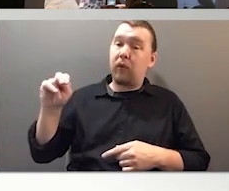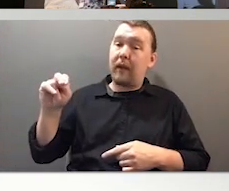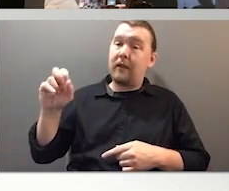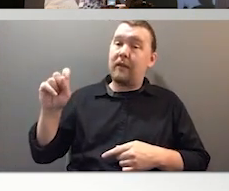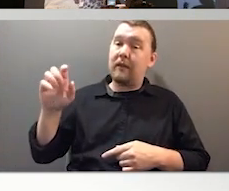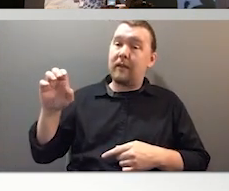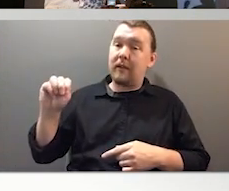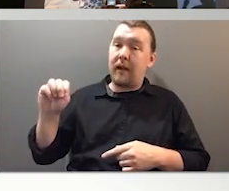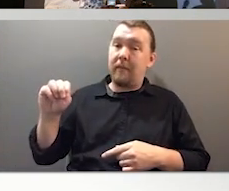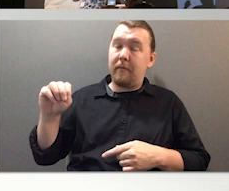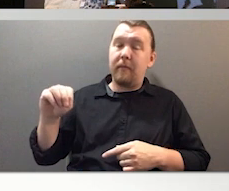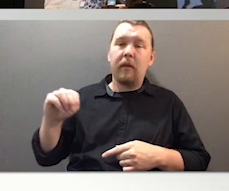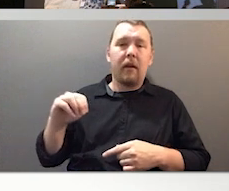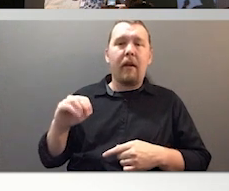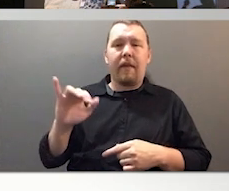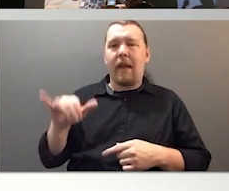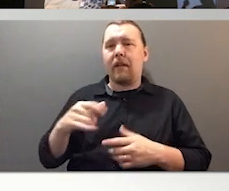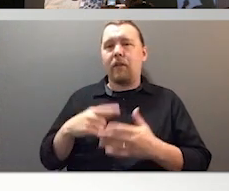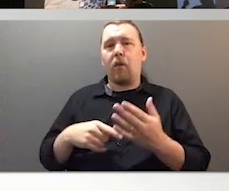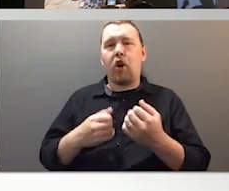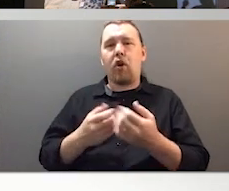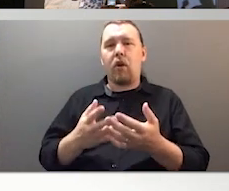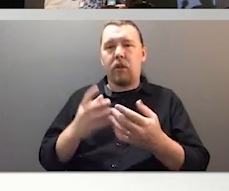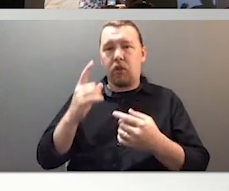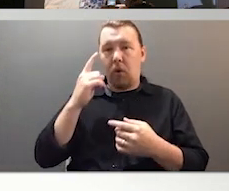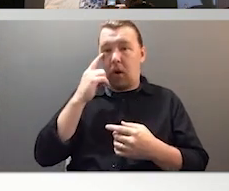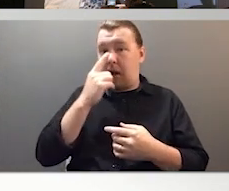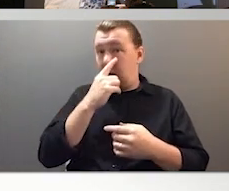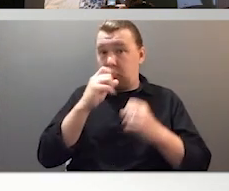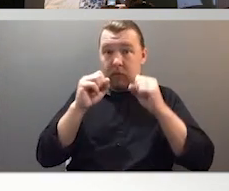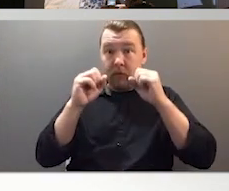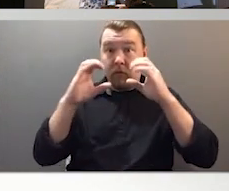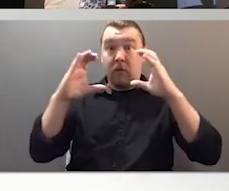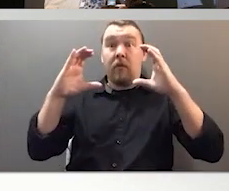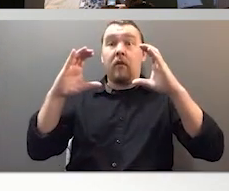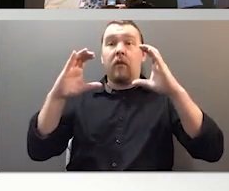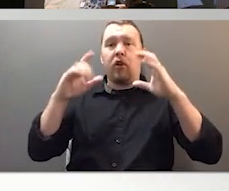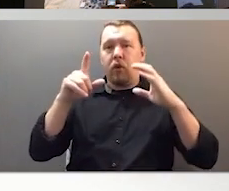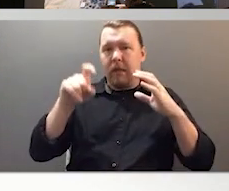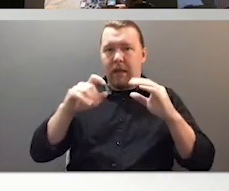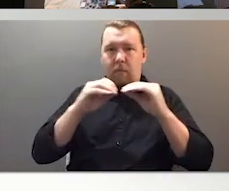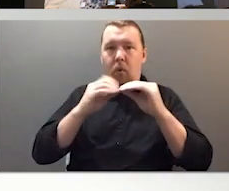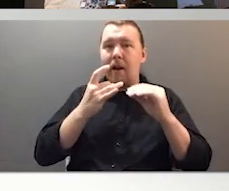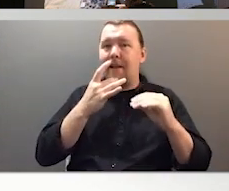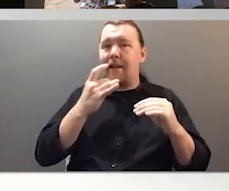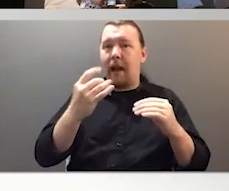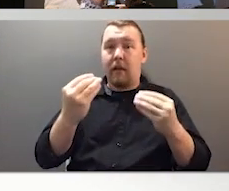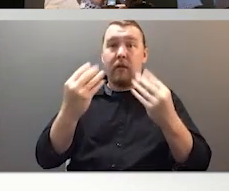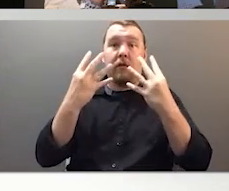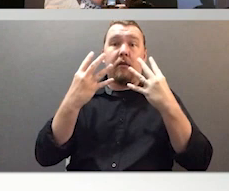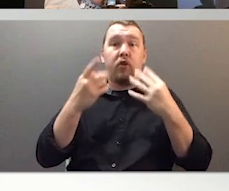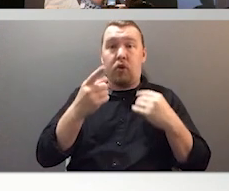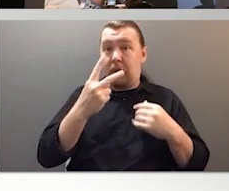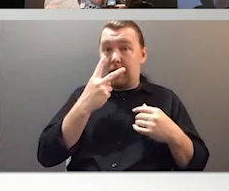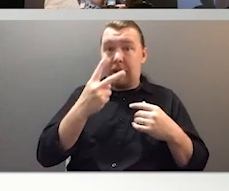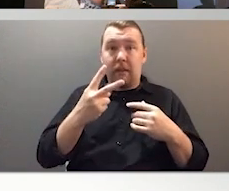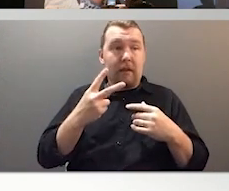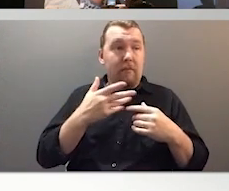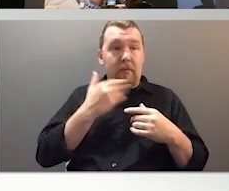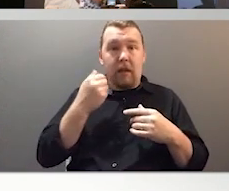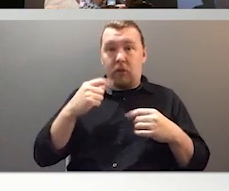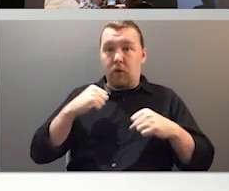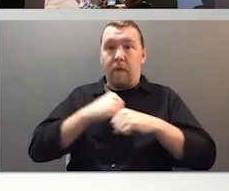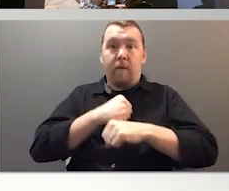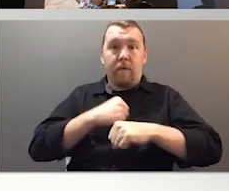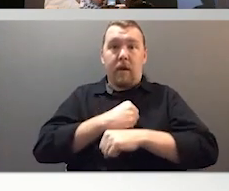dilate. You need more light to come in to fight off whatever's happening.